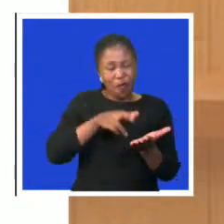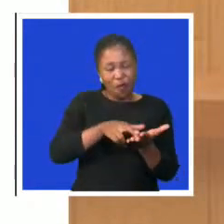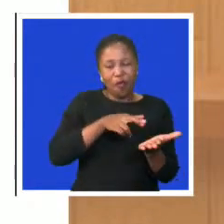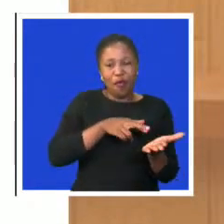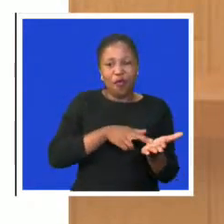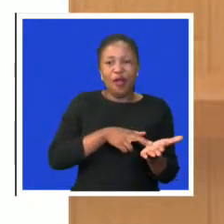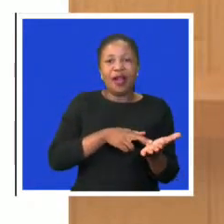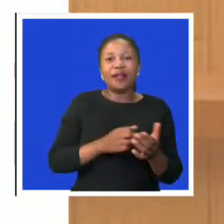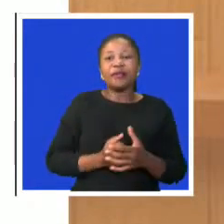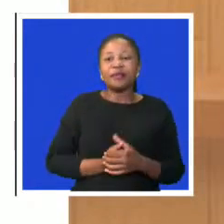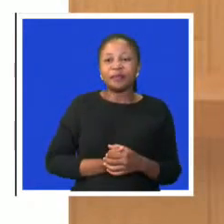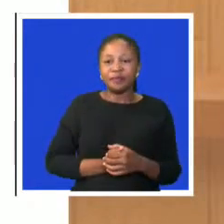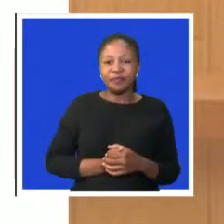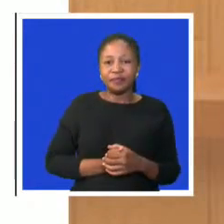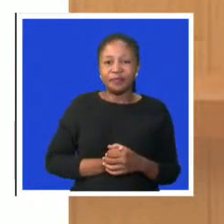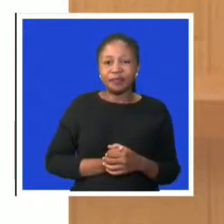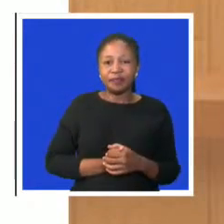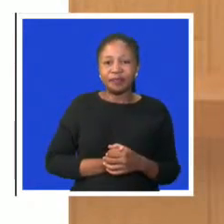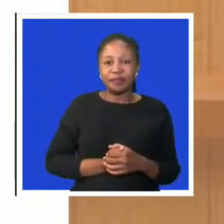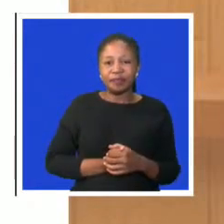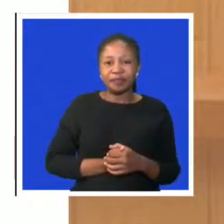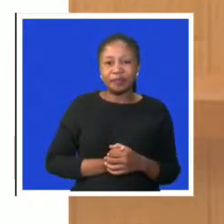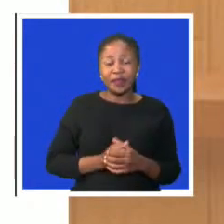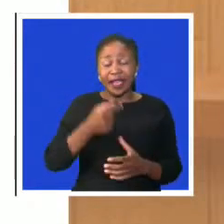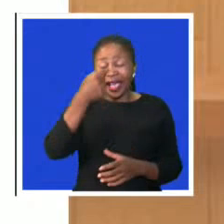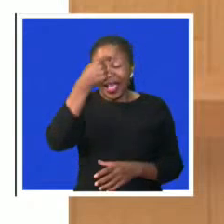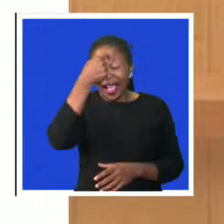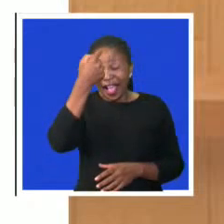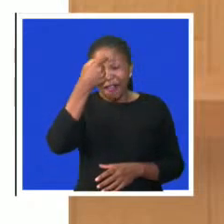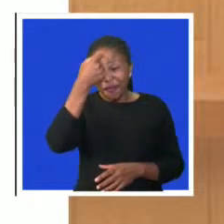rule. The Roman government divided